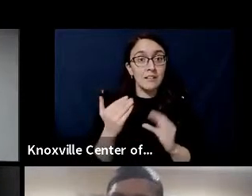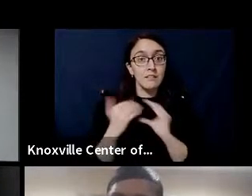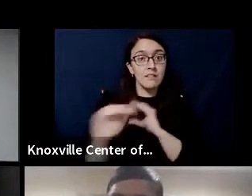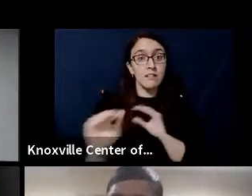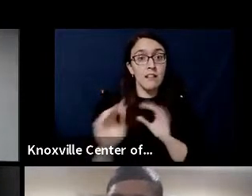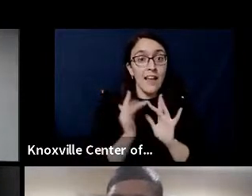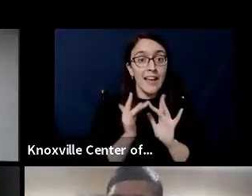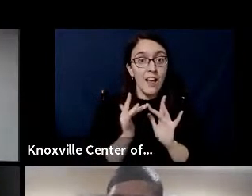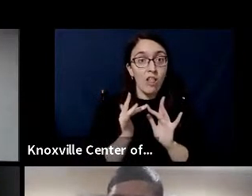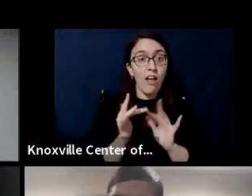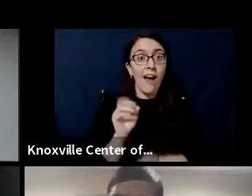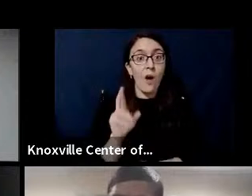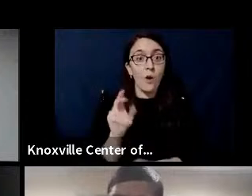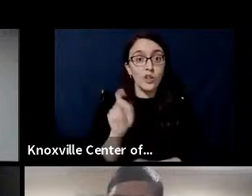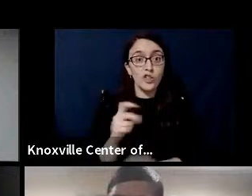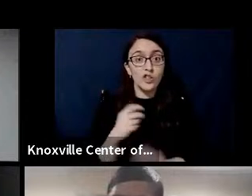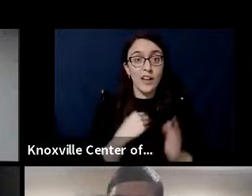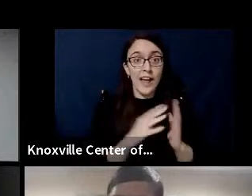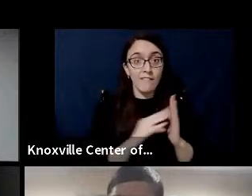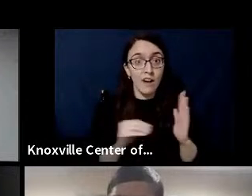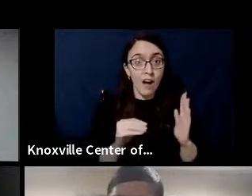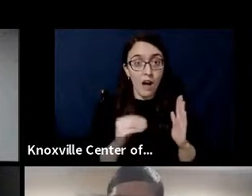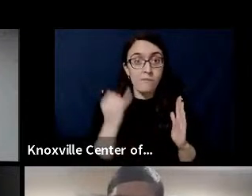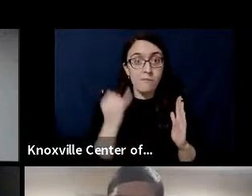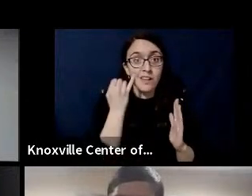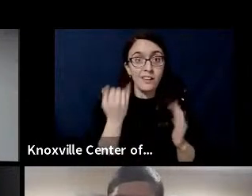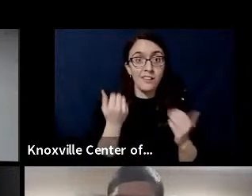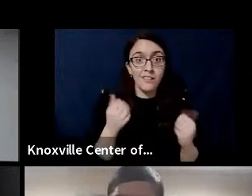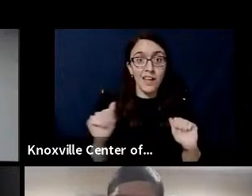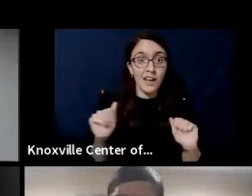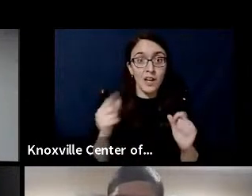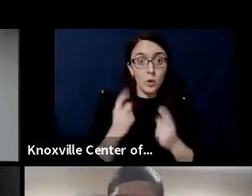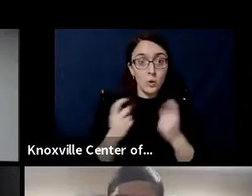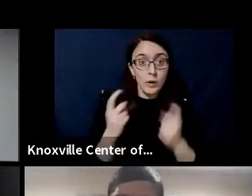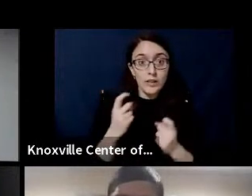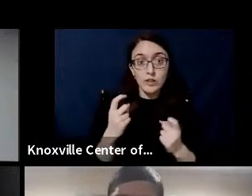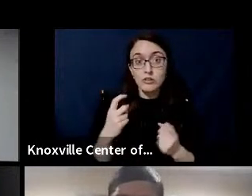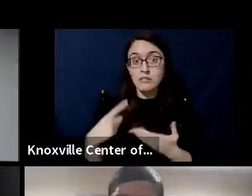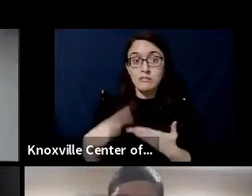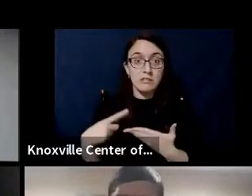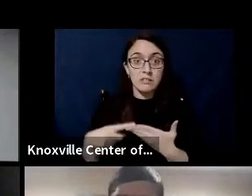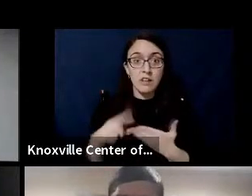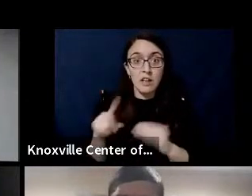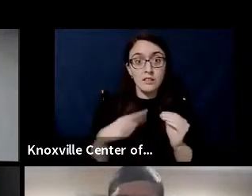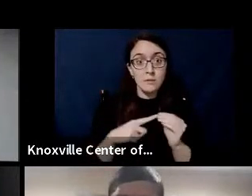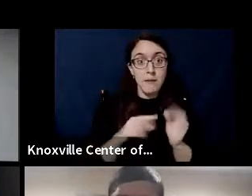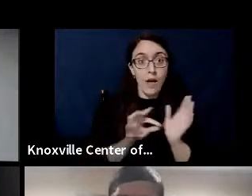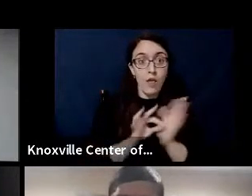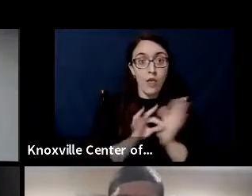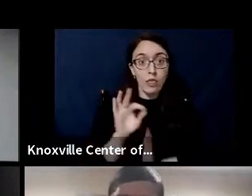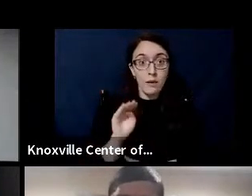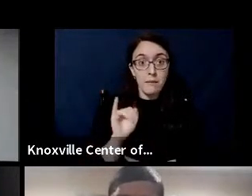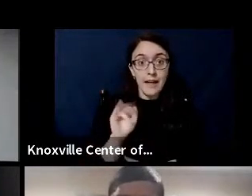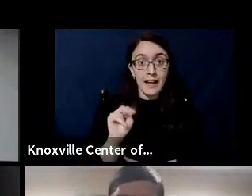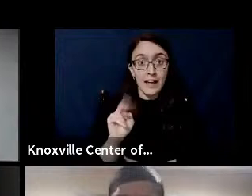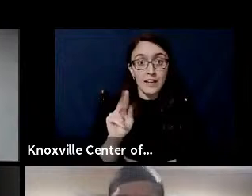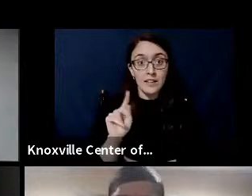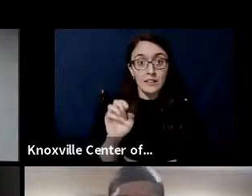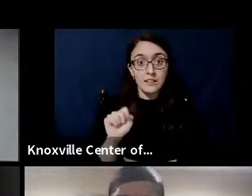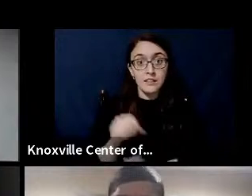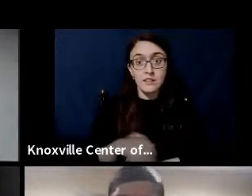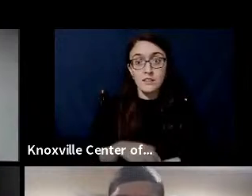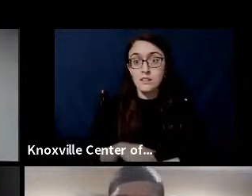any, at the outset, any questions or any discussion about those minutes from either meeting?